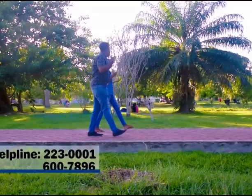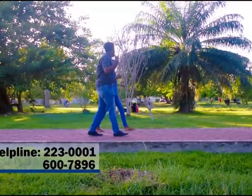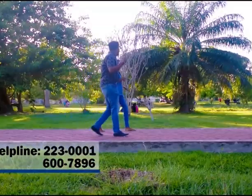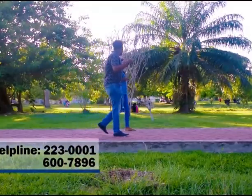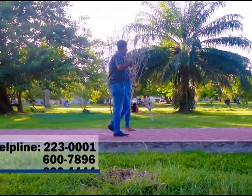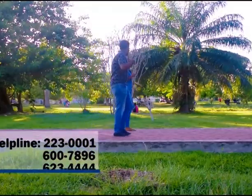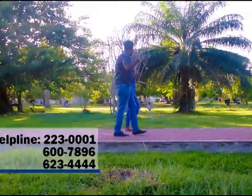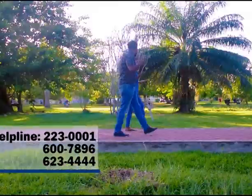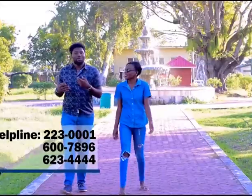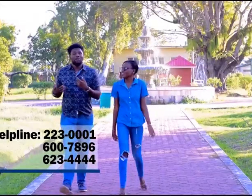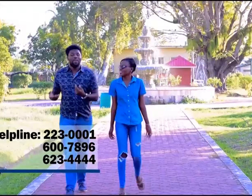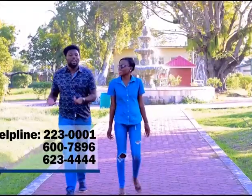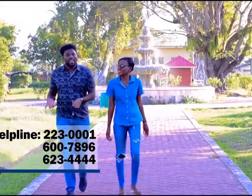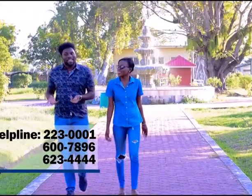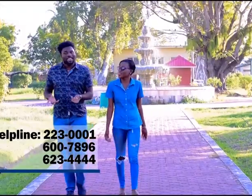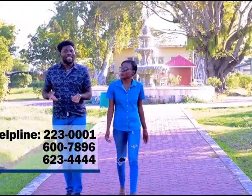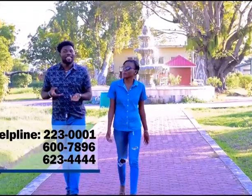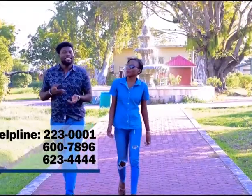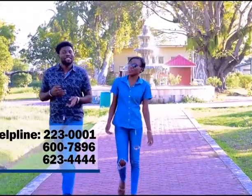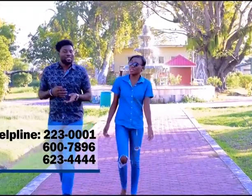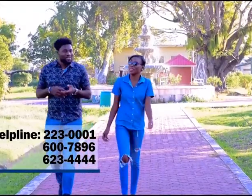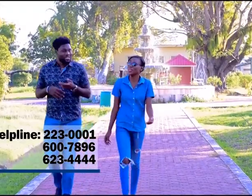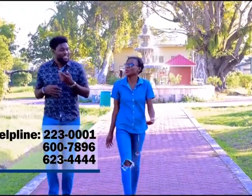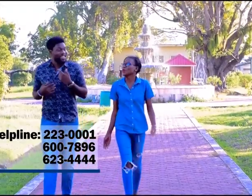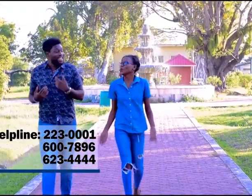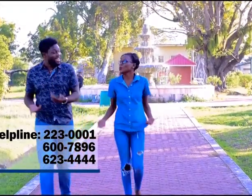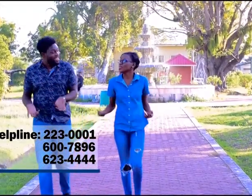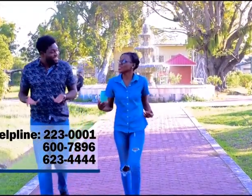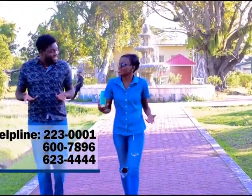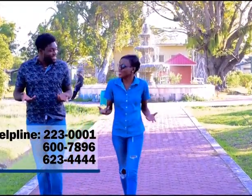with a trusted counselor on the helpline